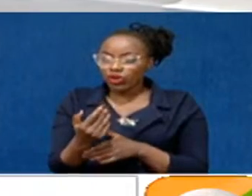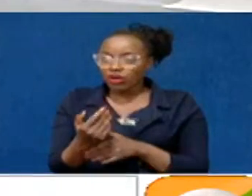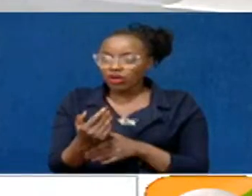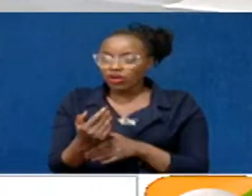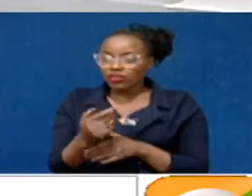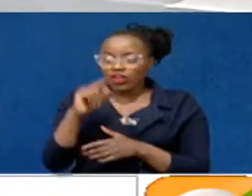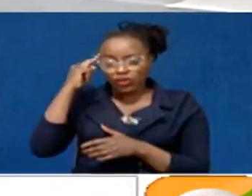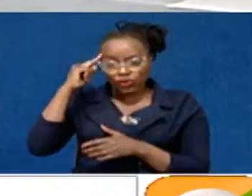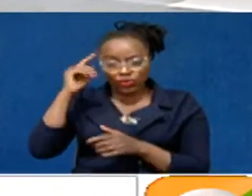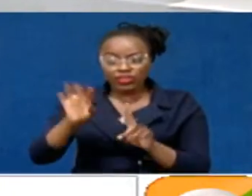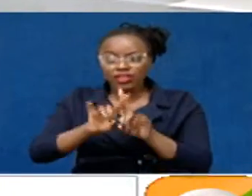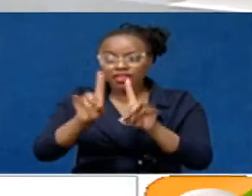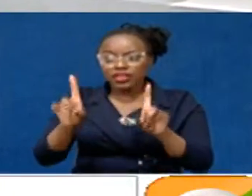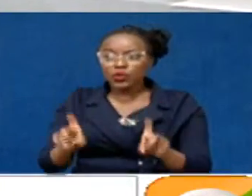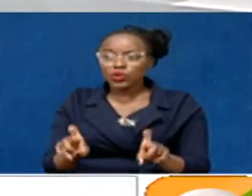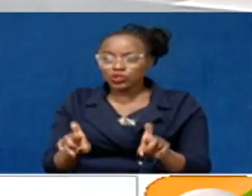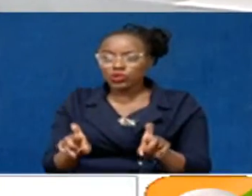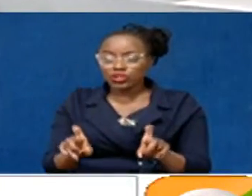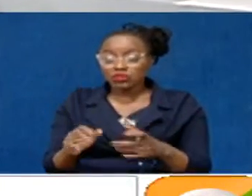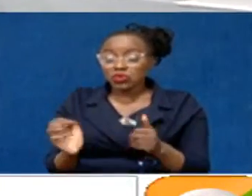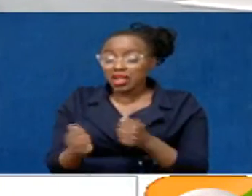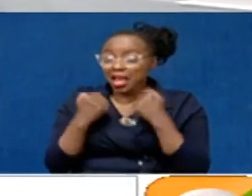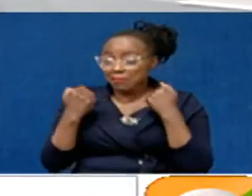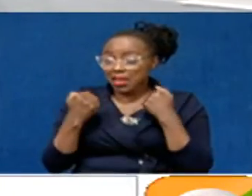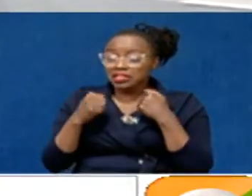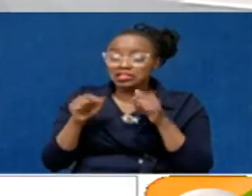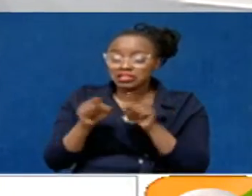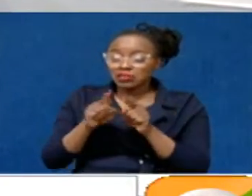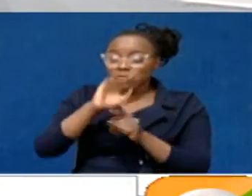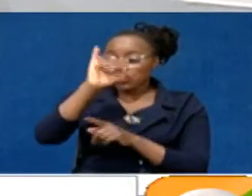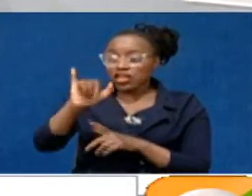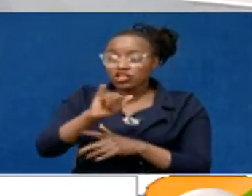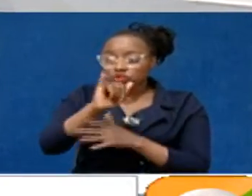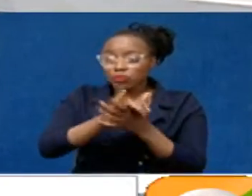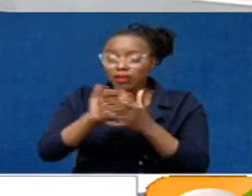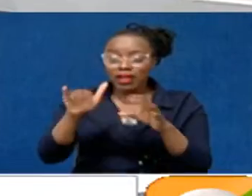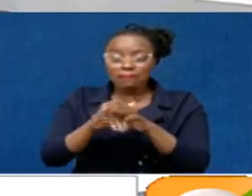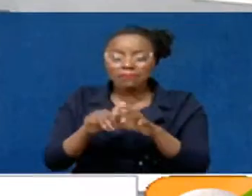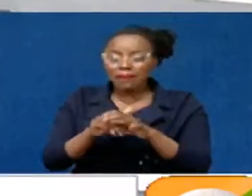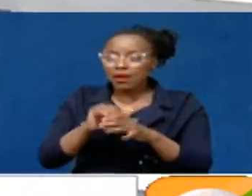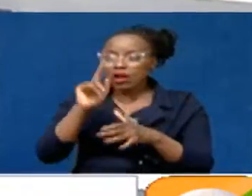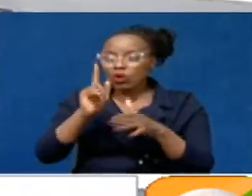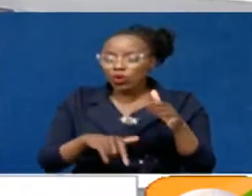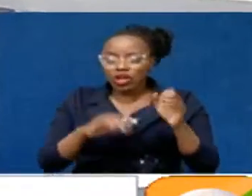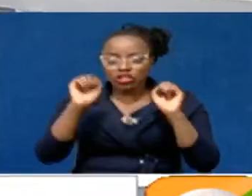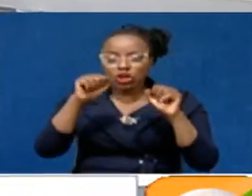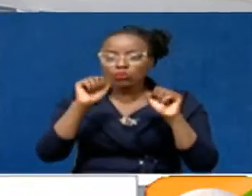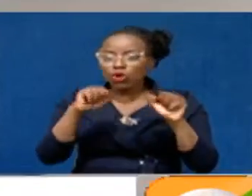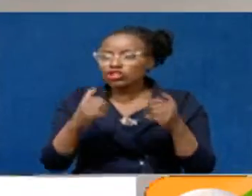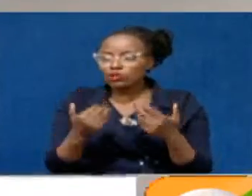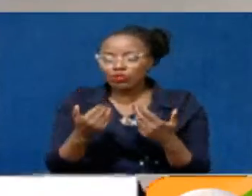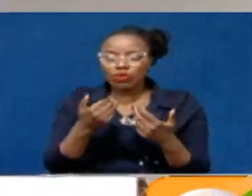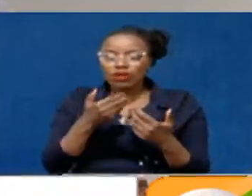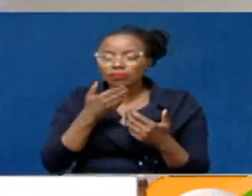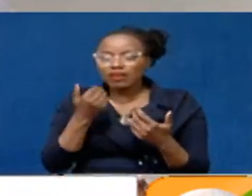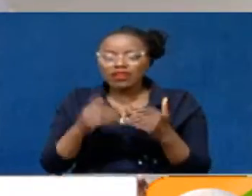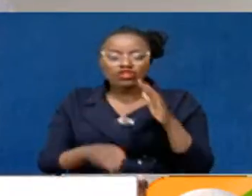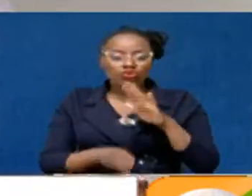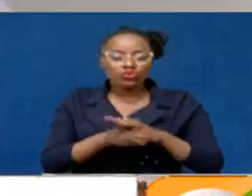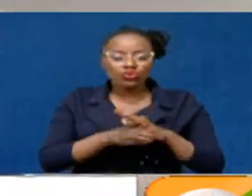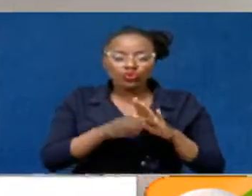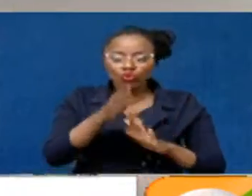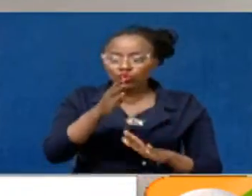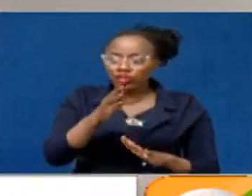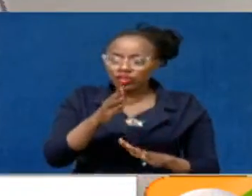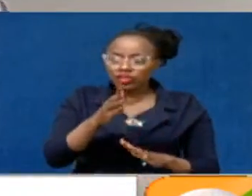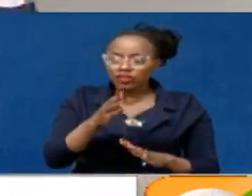I would think this is the question that is happening, especially among the Jubilee members. What would they rather? Kick out